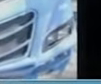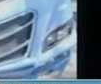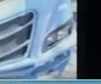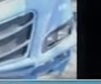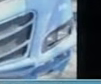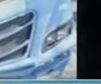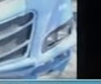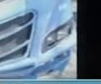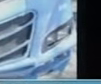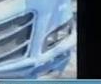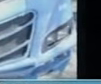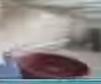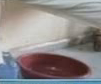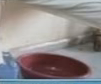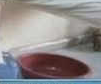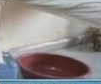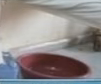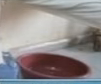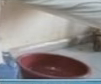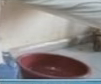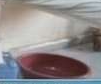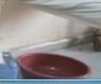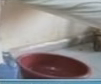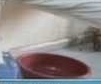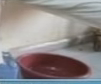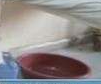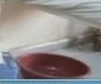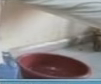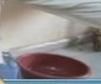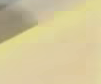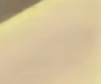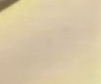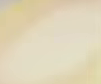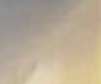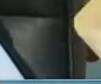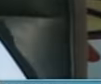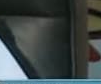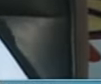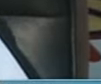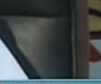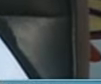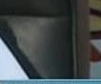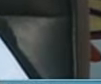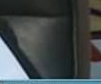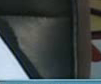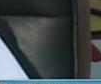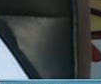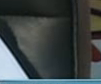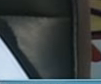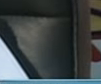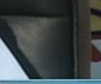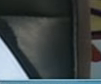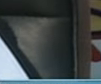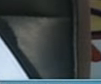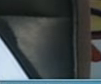our roads. 13 dead, scores injured in Sultan Hamoud bus crash. No police officer